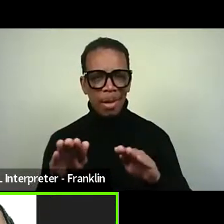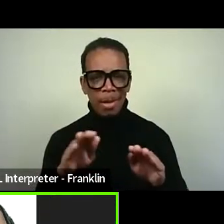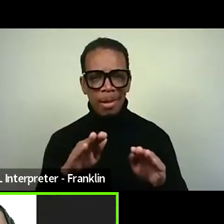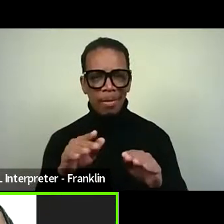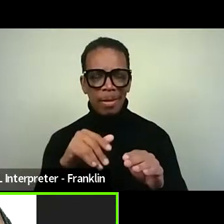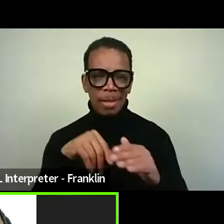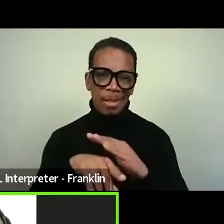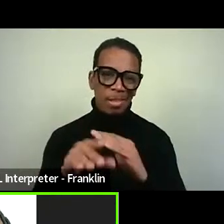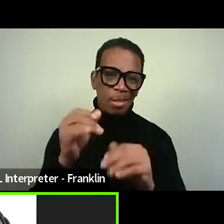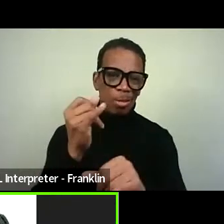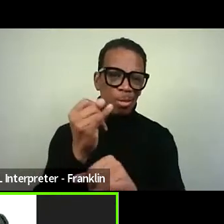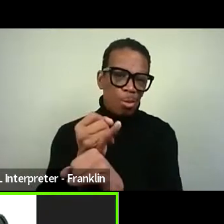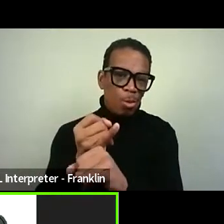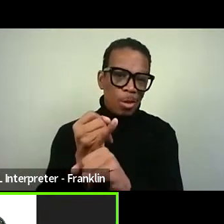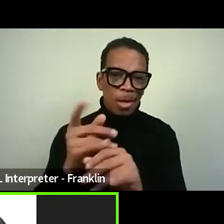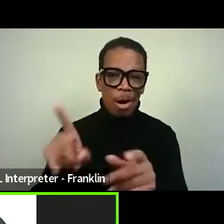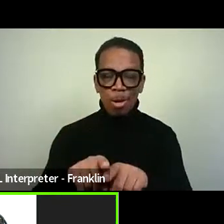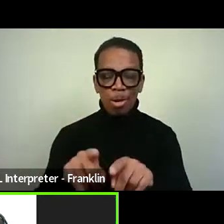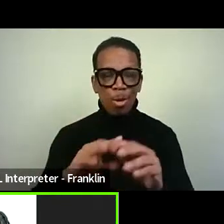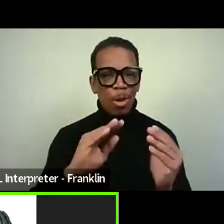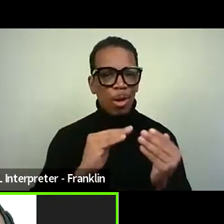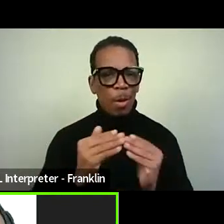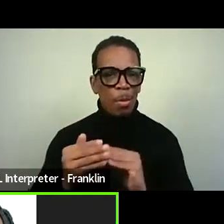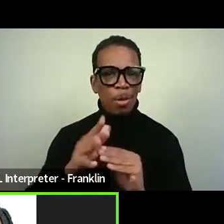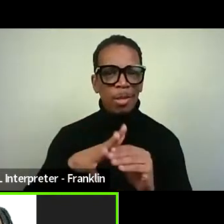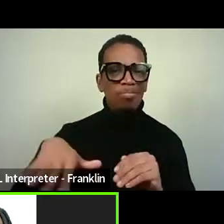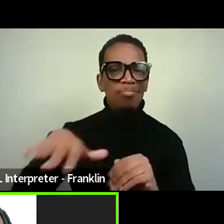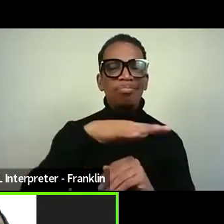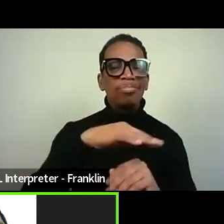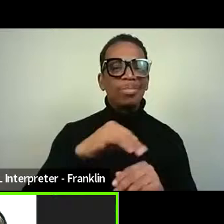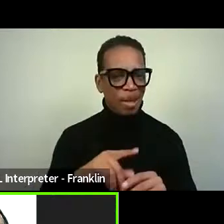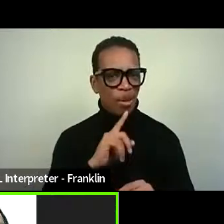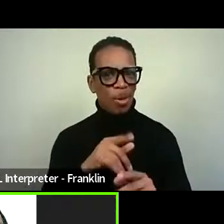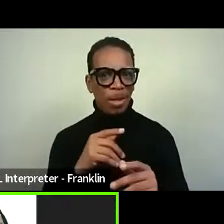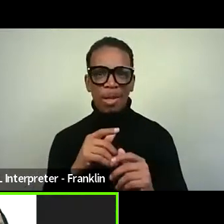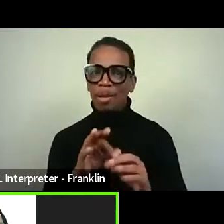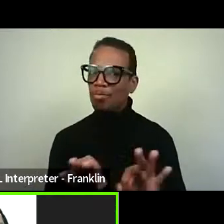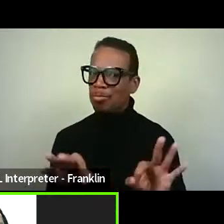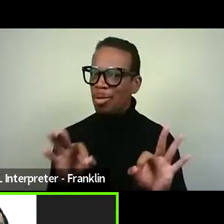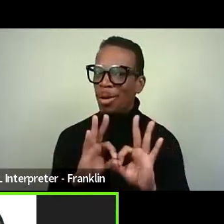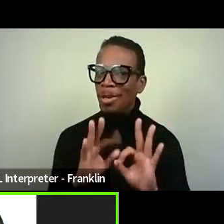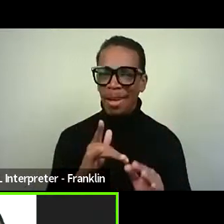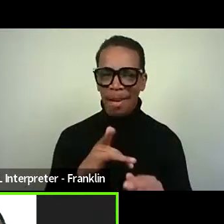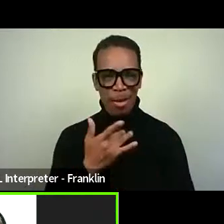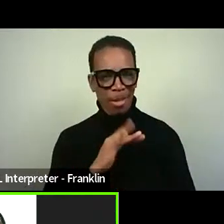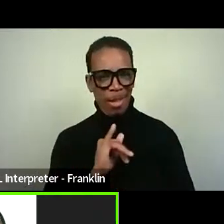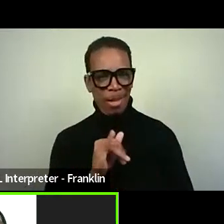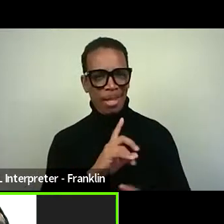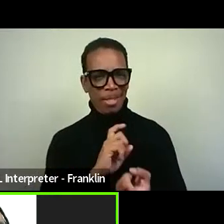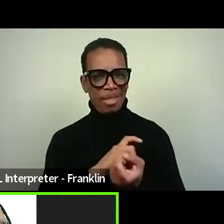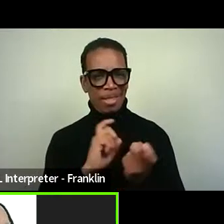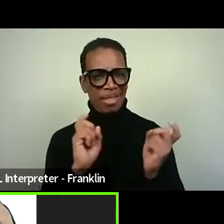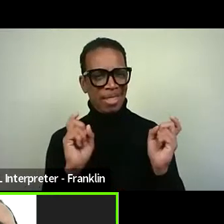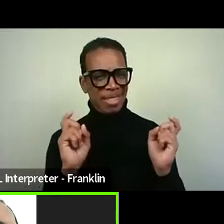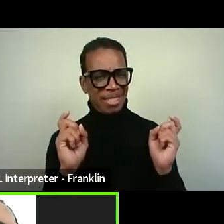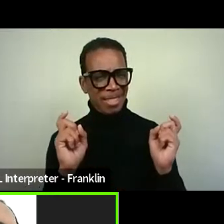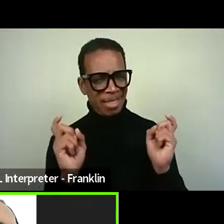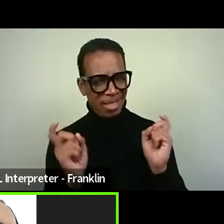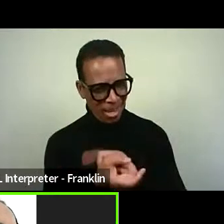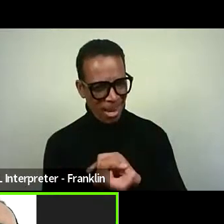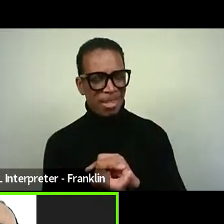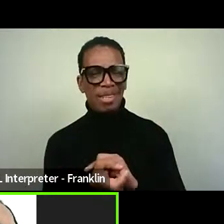this institution and even in the community. So that was a really big thing. And I feel that changed the minds and